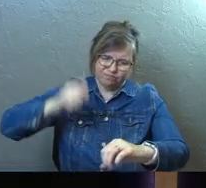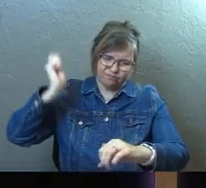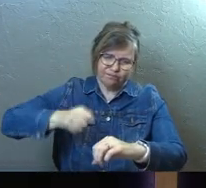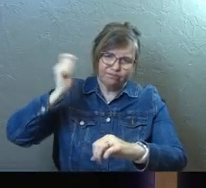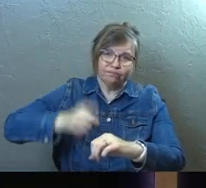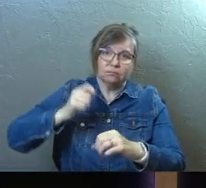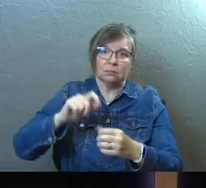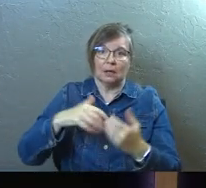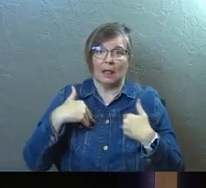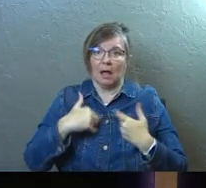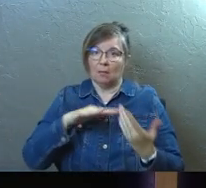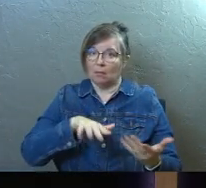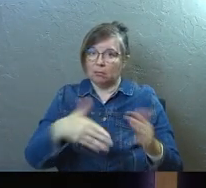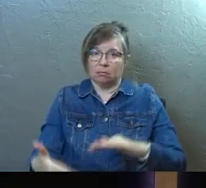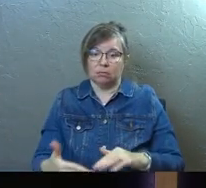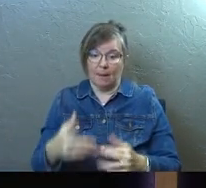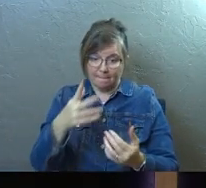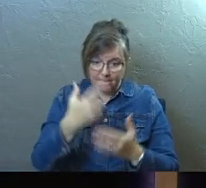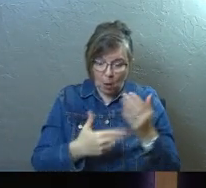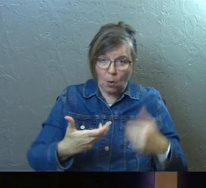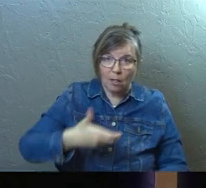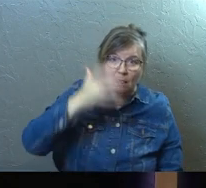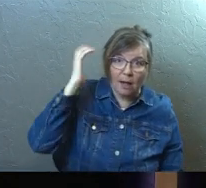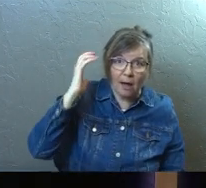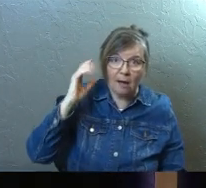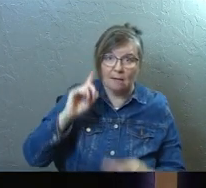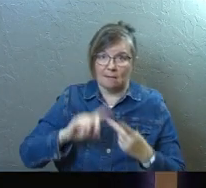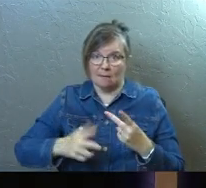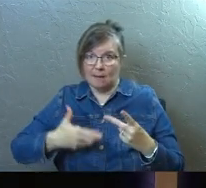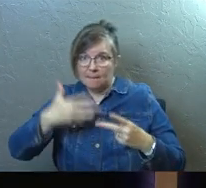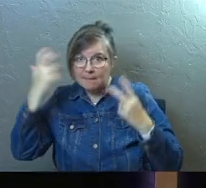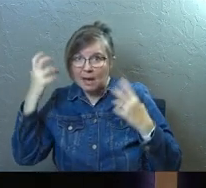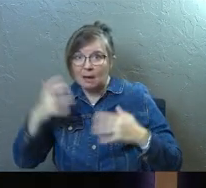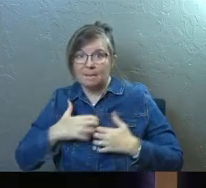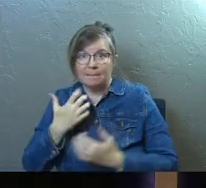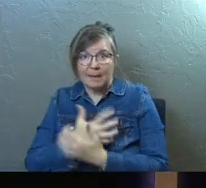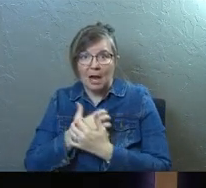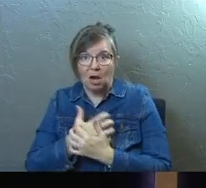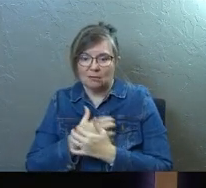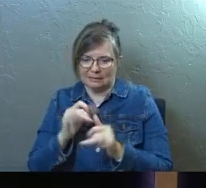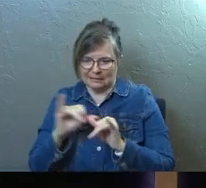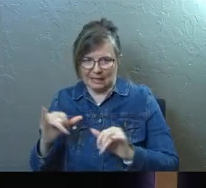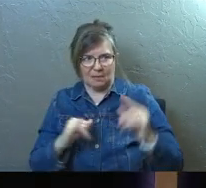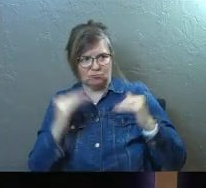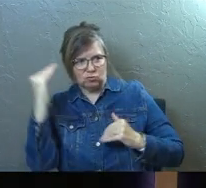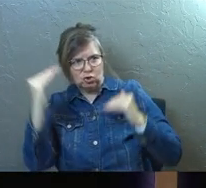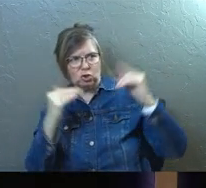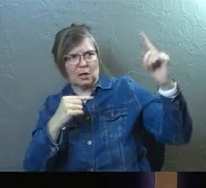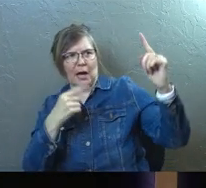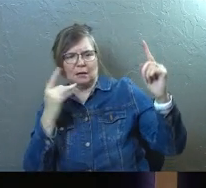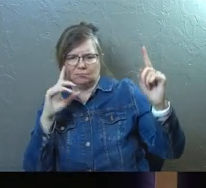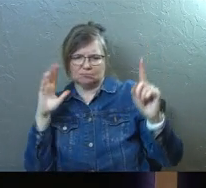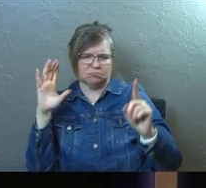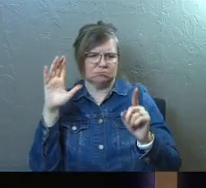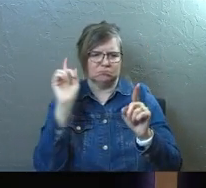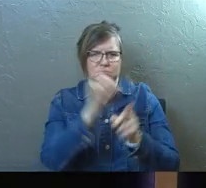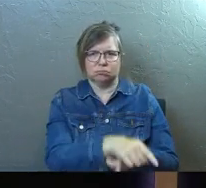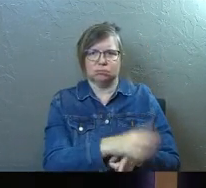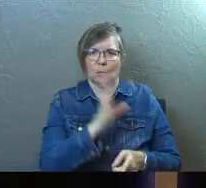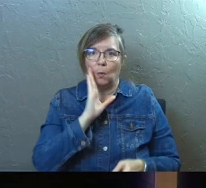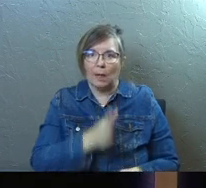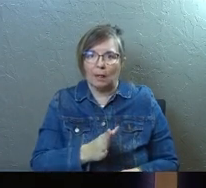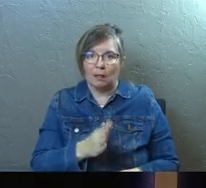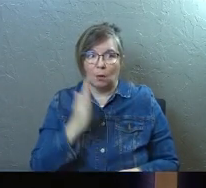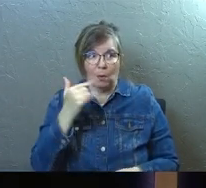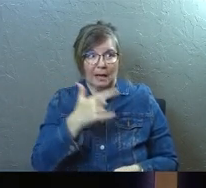it to death. I've done this to both lions and bears. I'll do it to this pagan Philistine too, for he has defied the armies of the